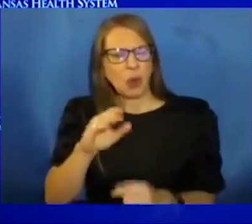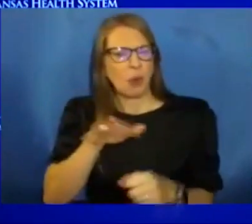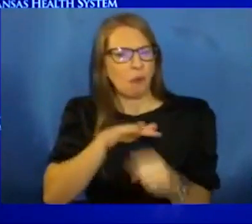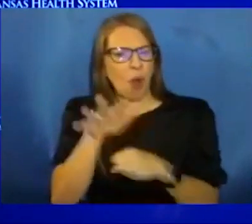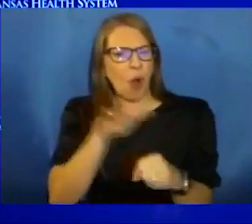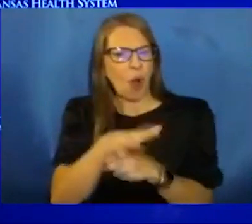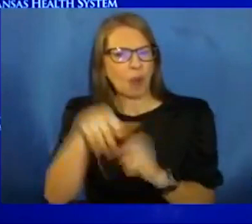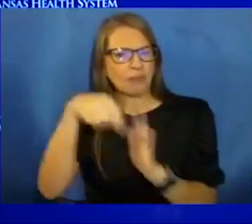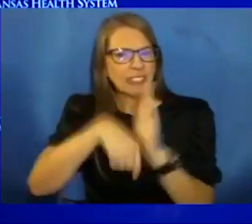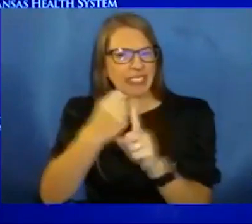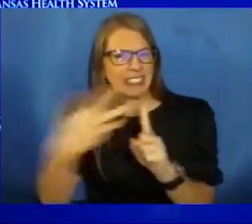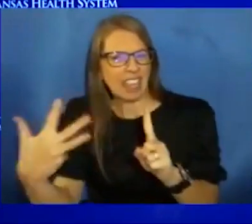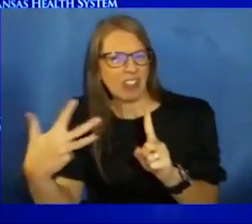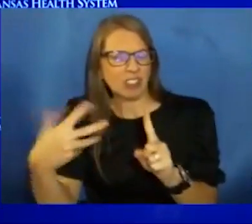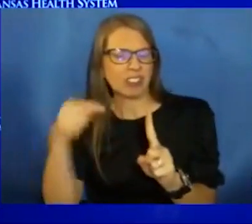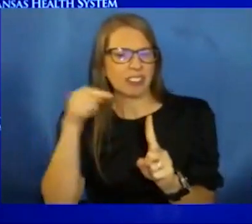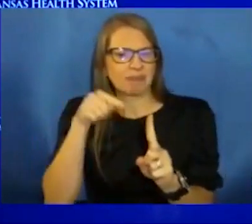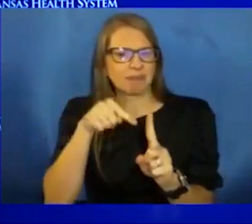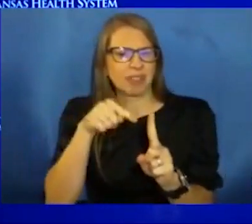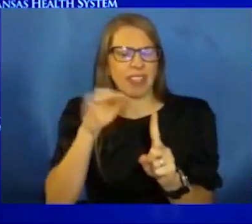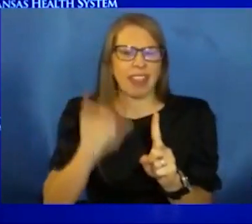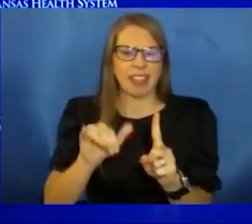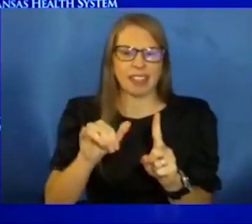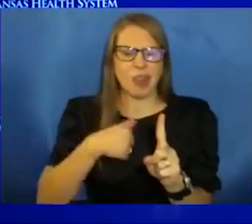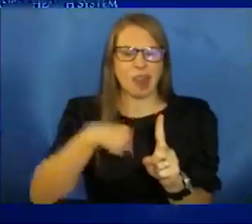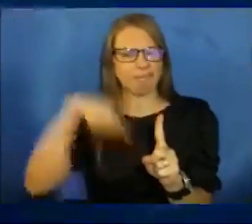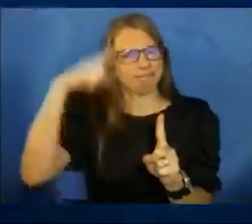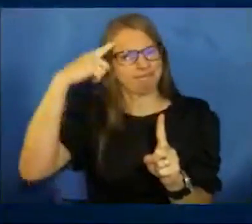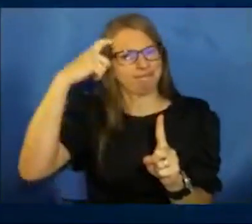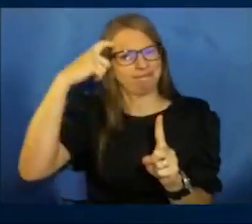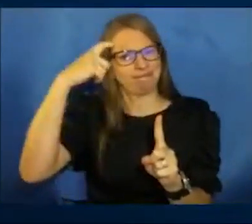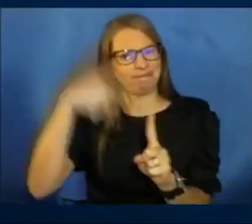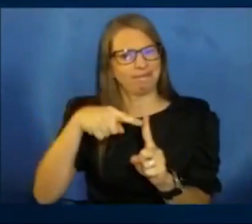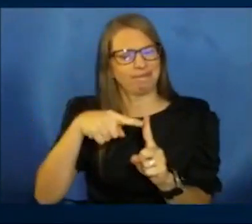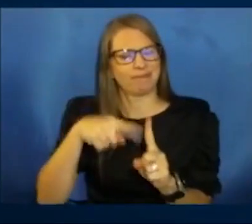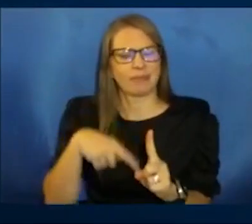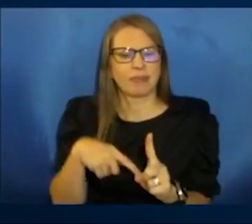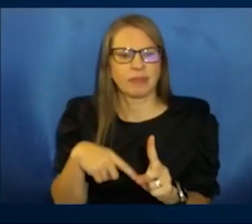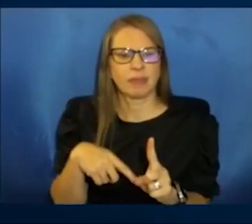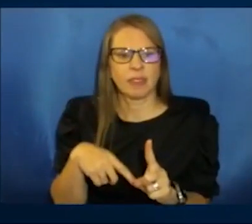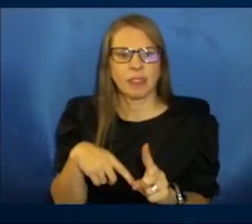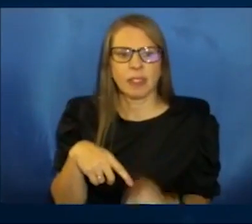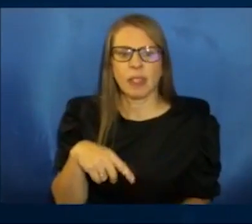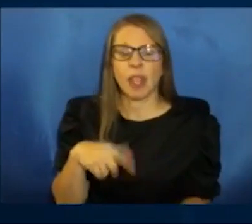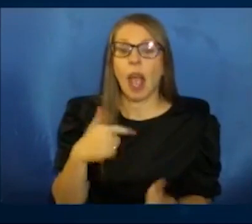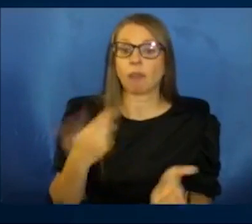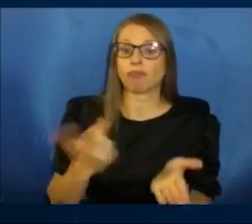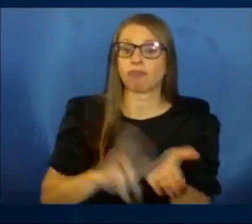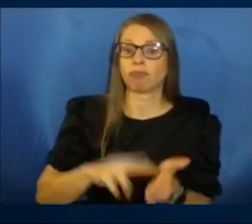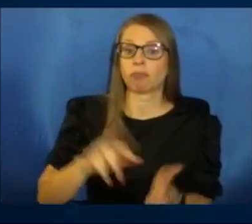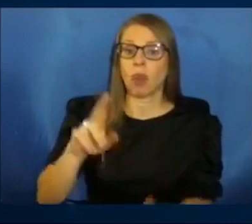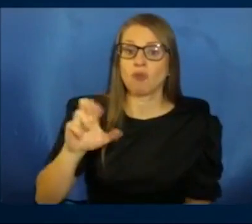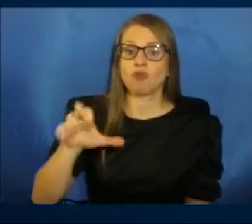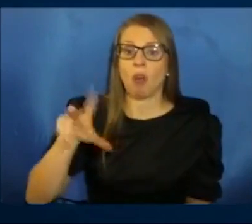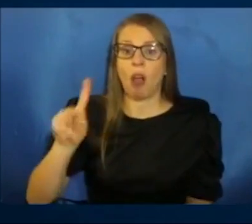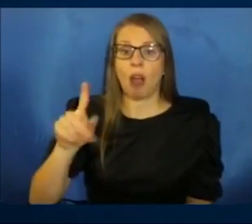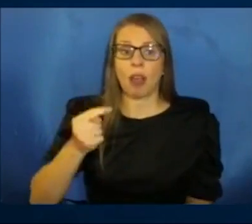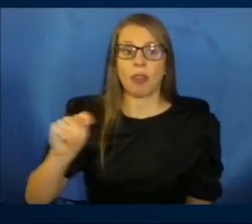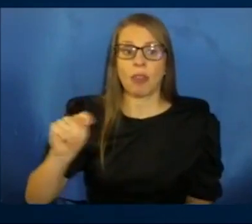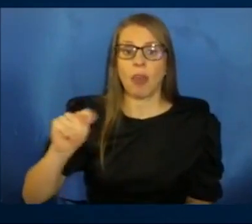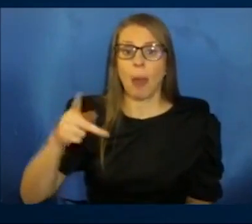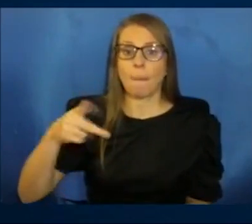with the first, there tended to be less reactions with that second dose as well. So I think without knowing the full details of that